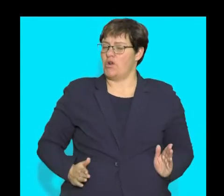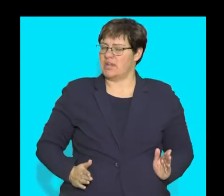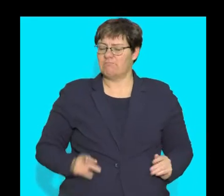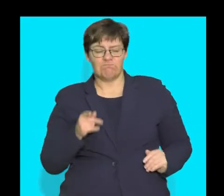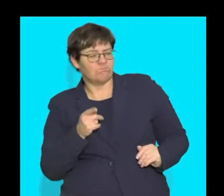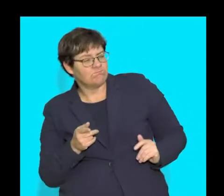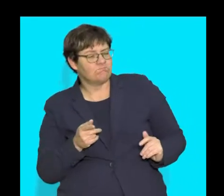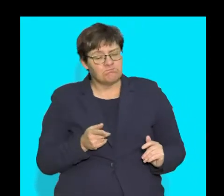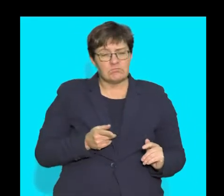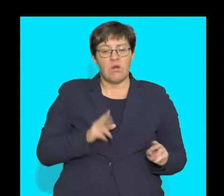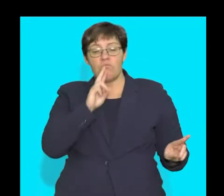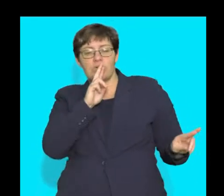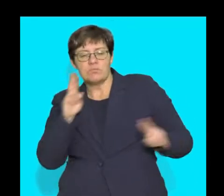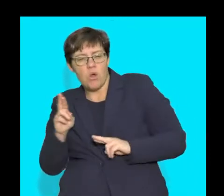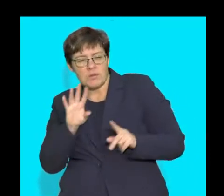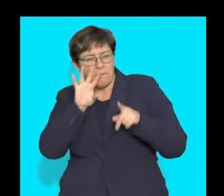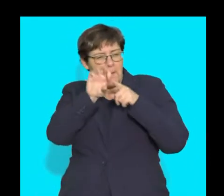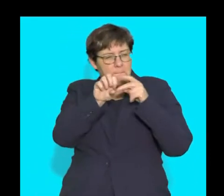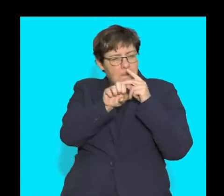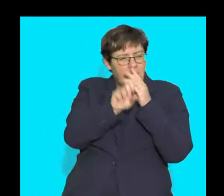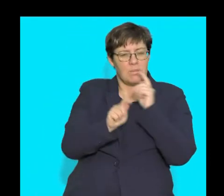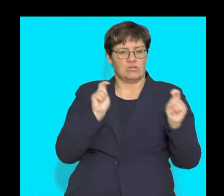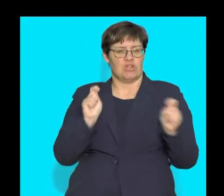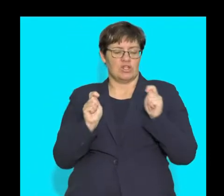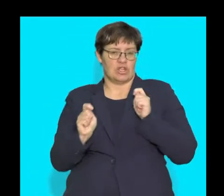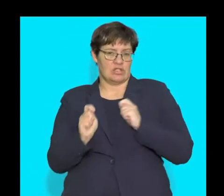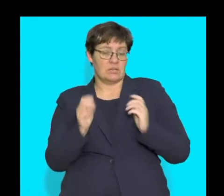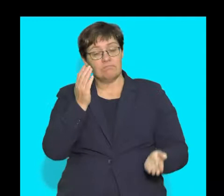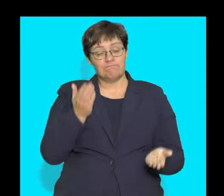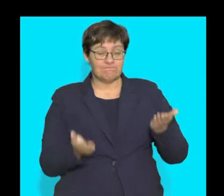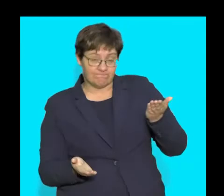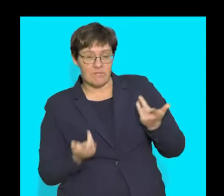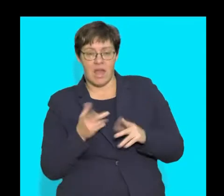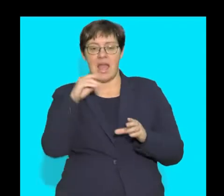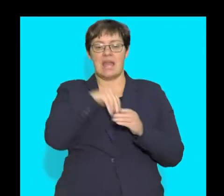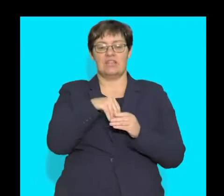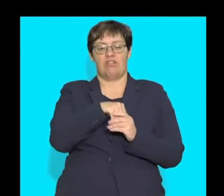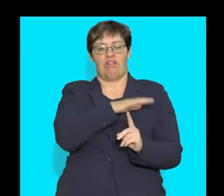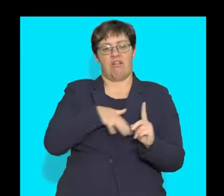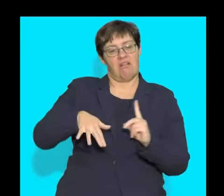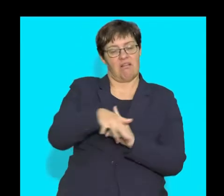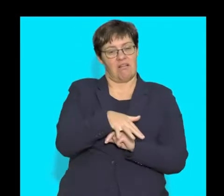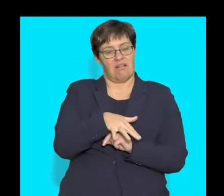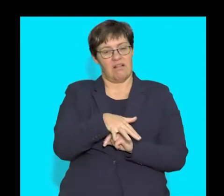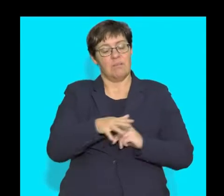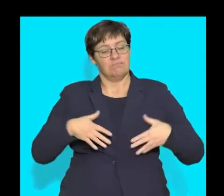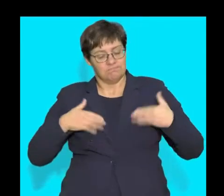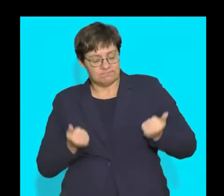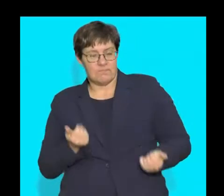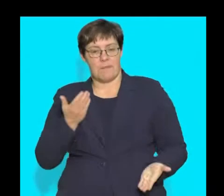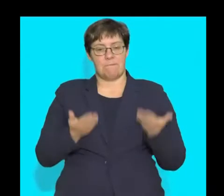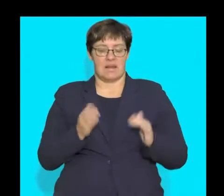that respond or detect changes or imbalances in the internal conditions and restore that